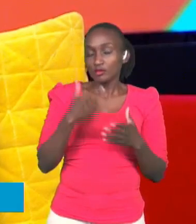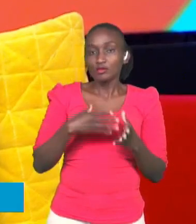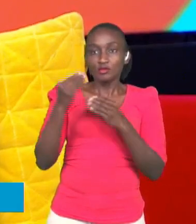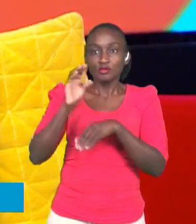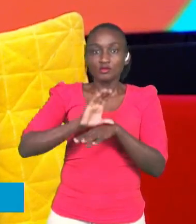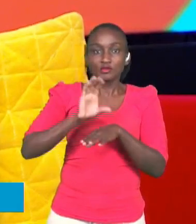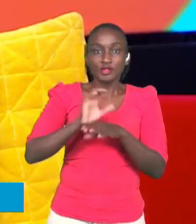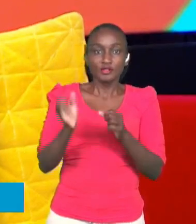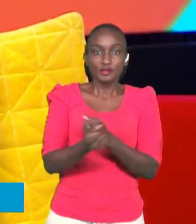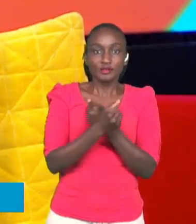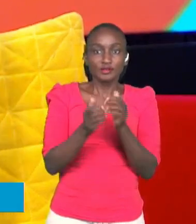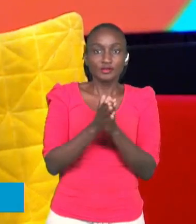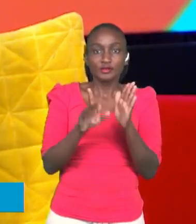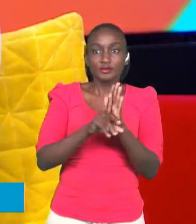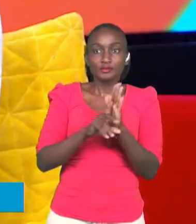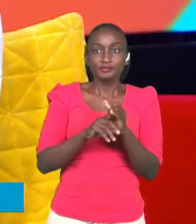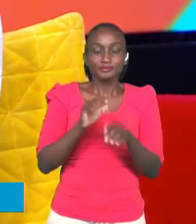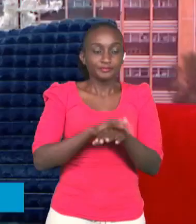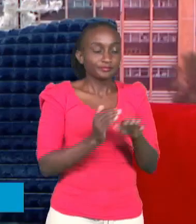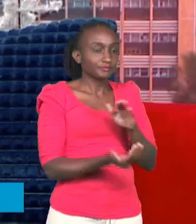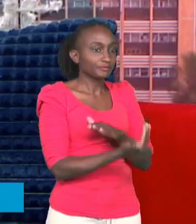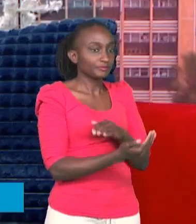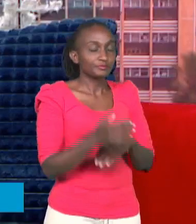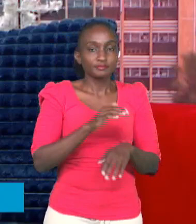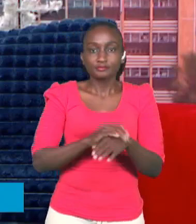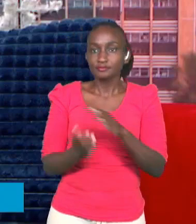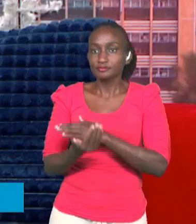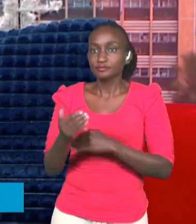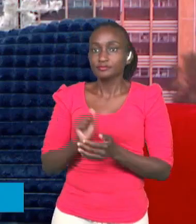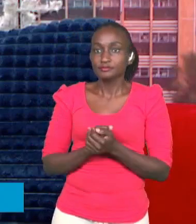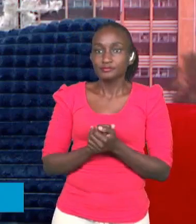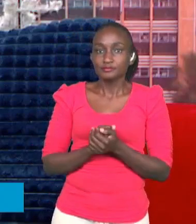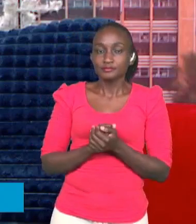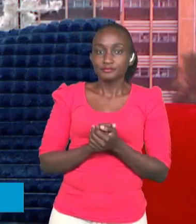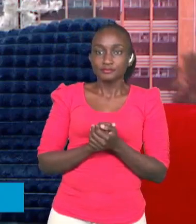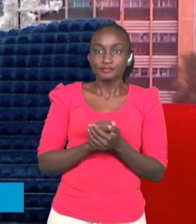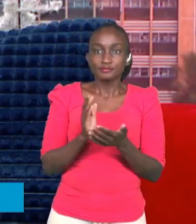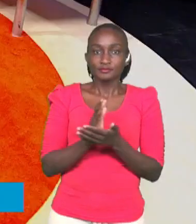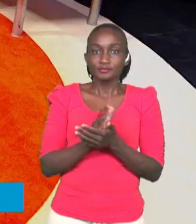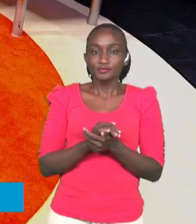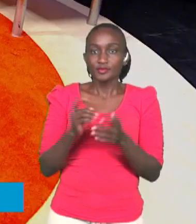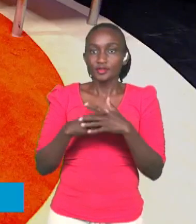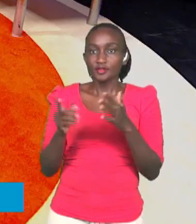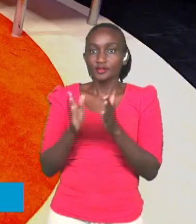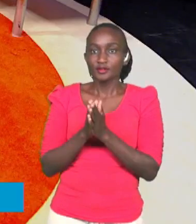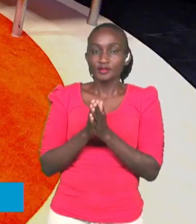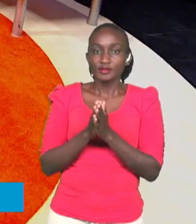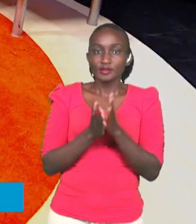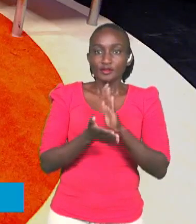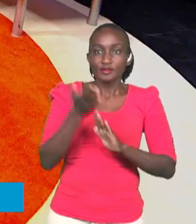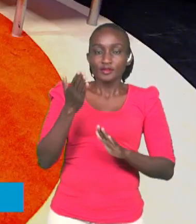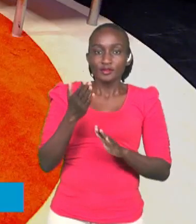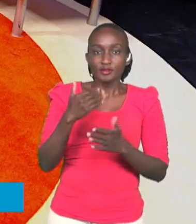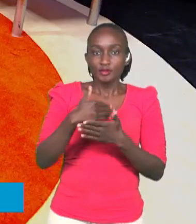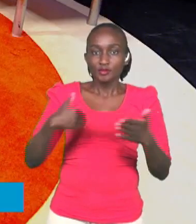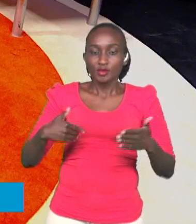being protected by the law. Now, good morning, Brother David. Good morning. Yeah. I'll start with the first one quickly before I even go to the